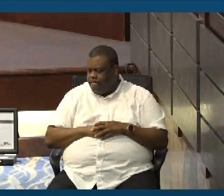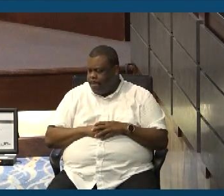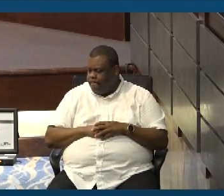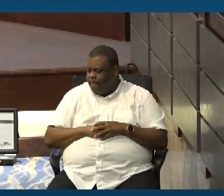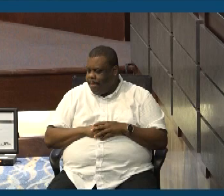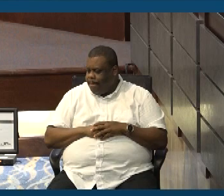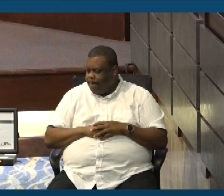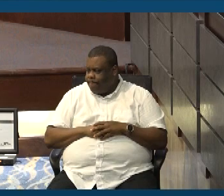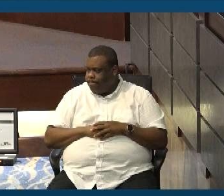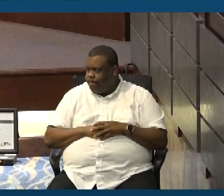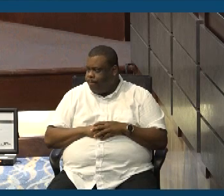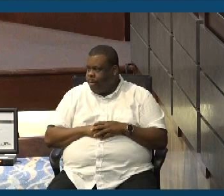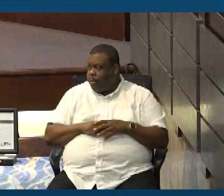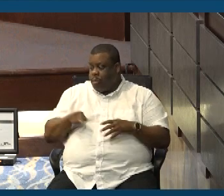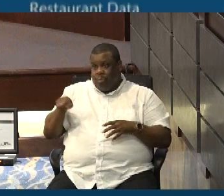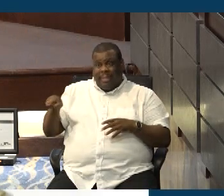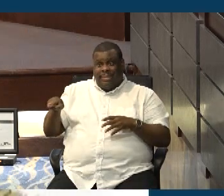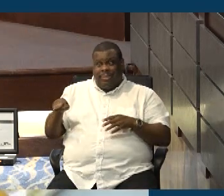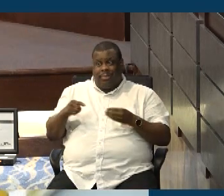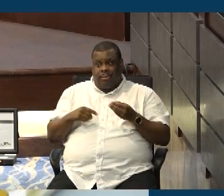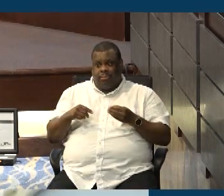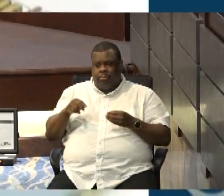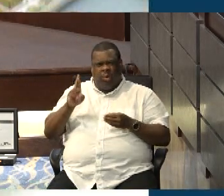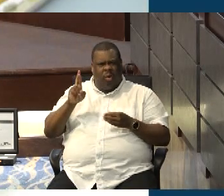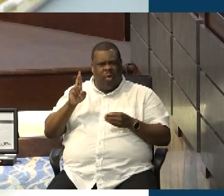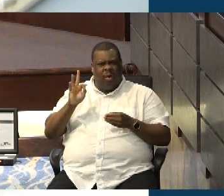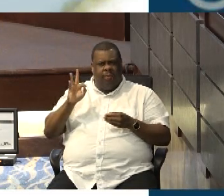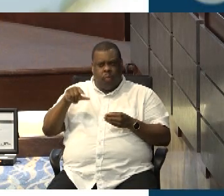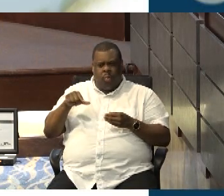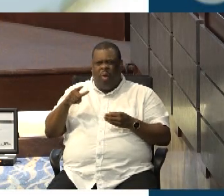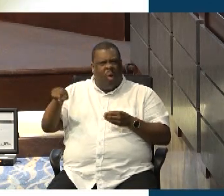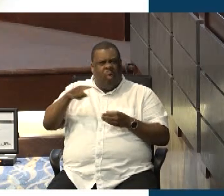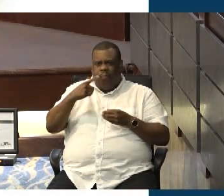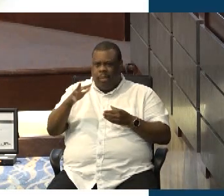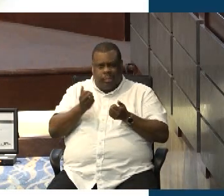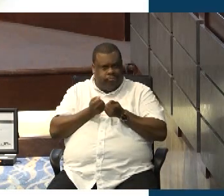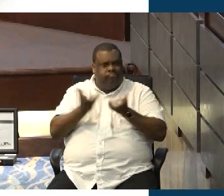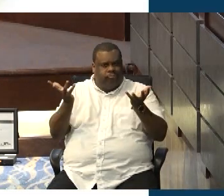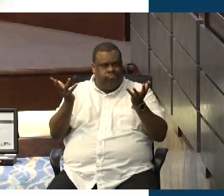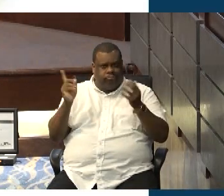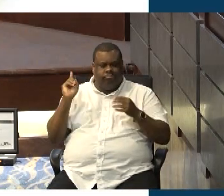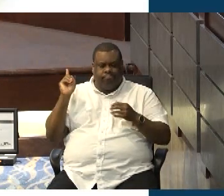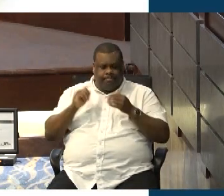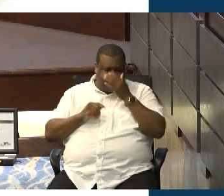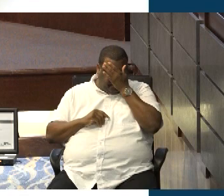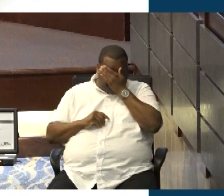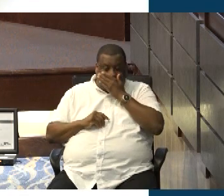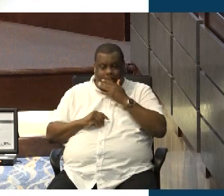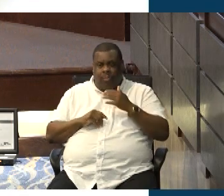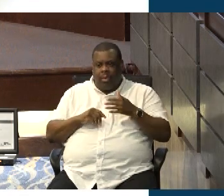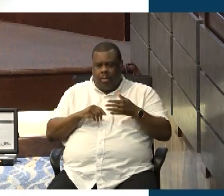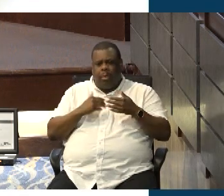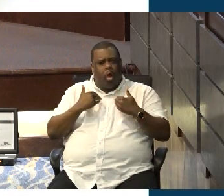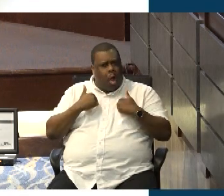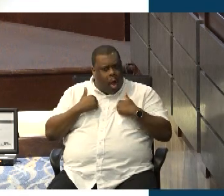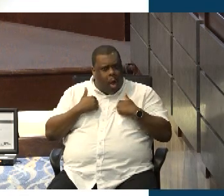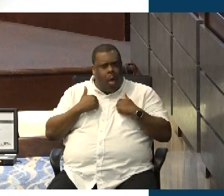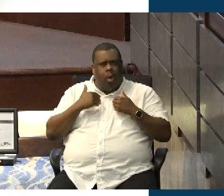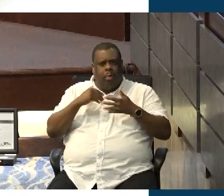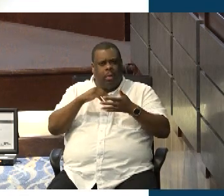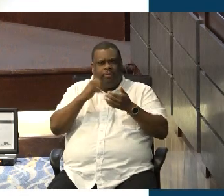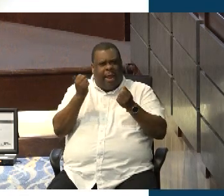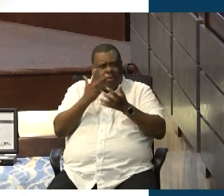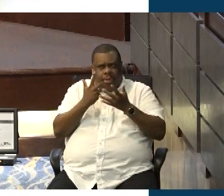of the package that everyone received. And what we've tried to do here is just give them all the tools and all of the